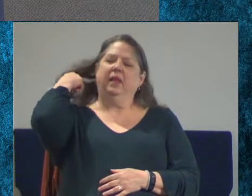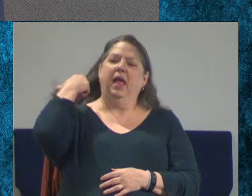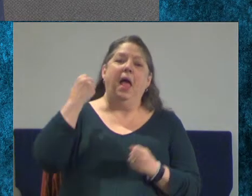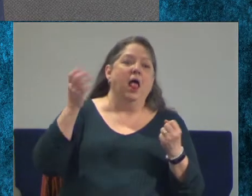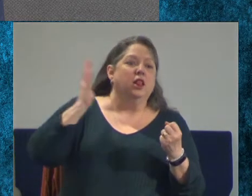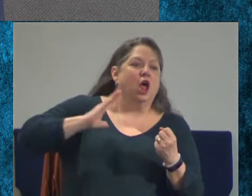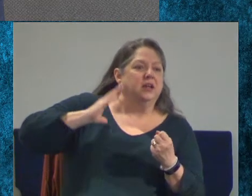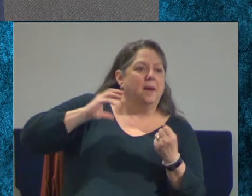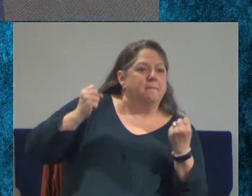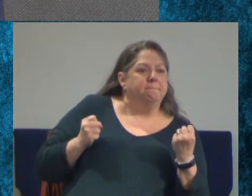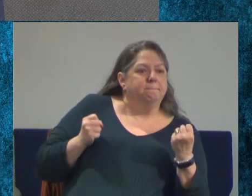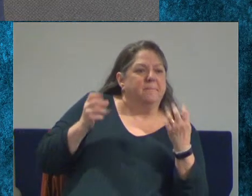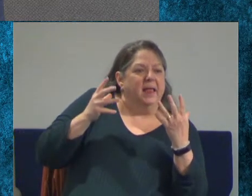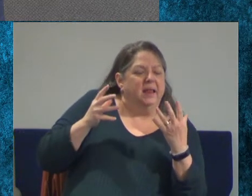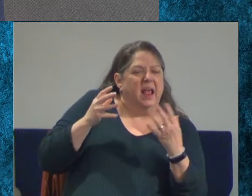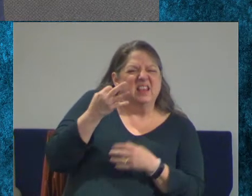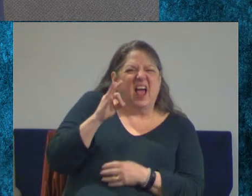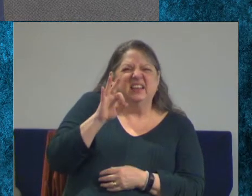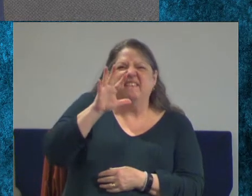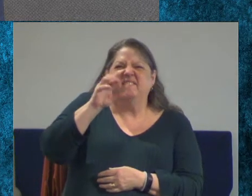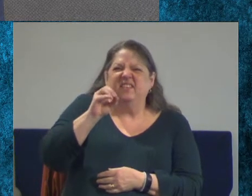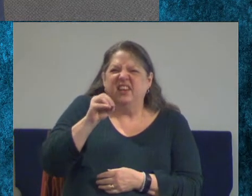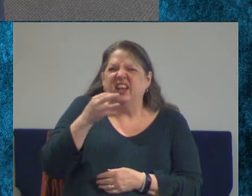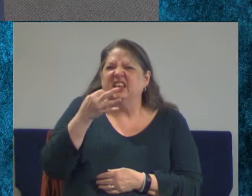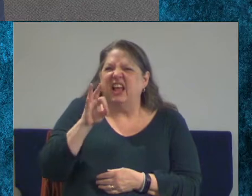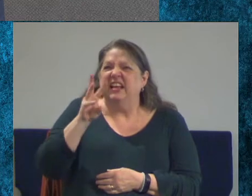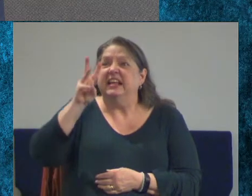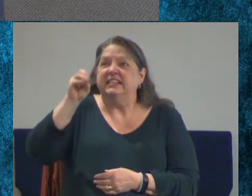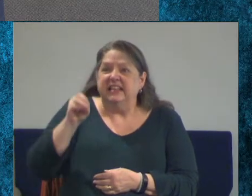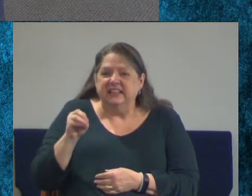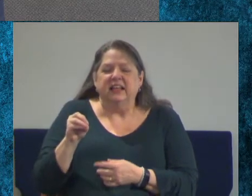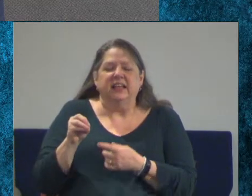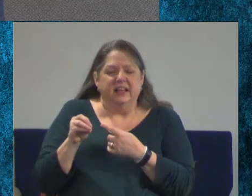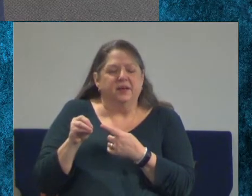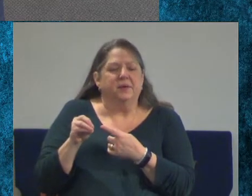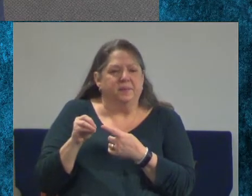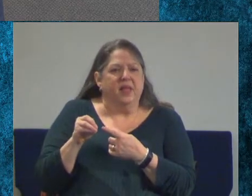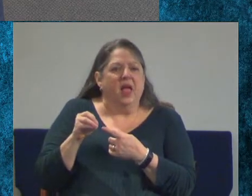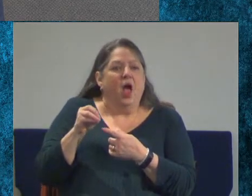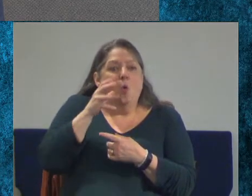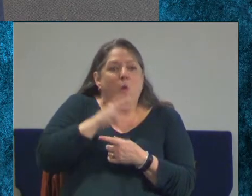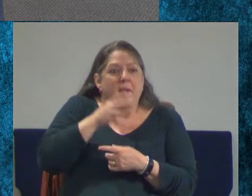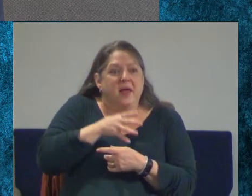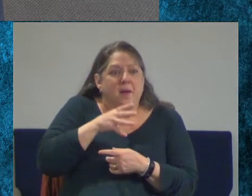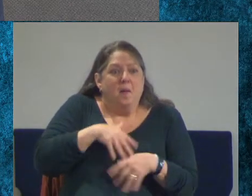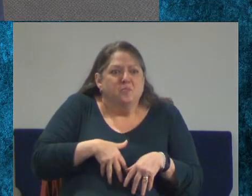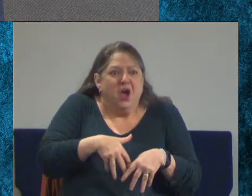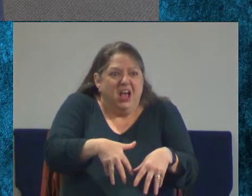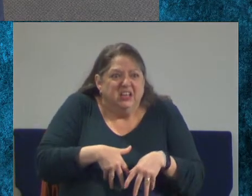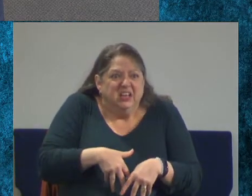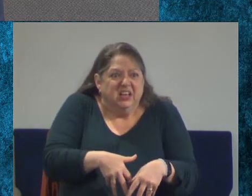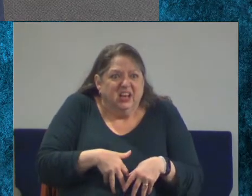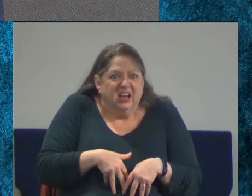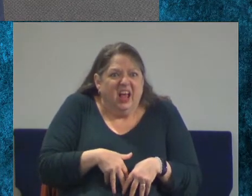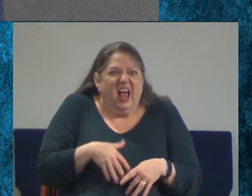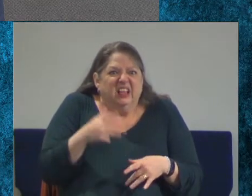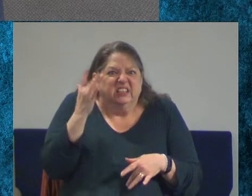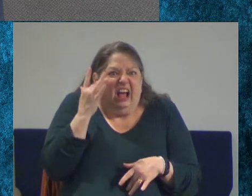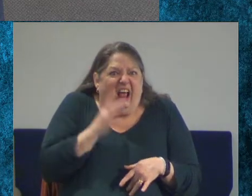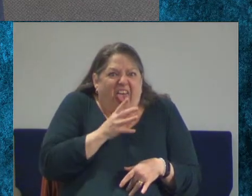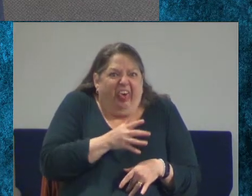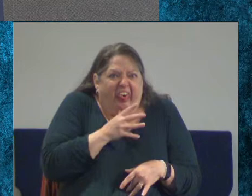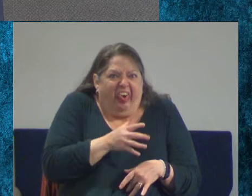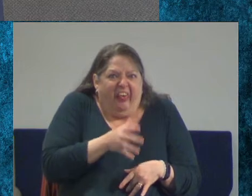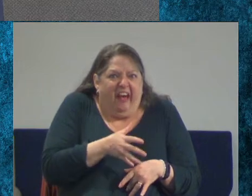thalidomide in the 50s and the 60s in the faith that it would make their pregnancy easier. Their faith did not prevent